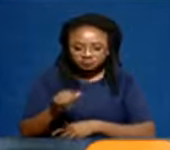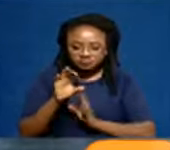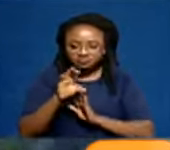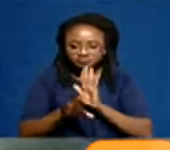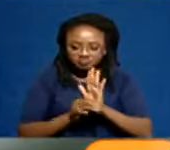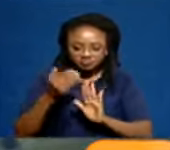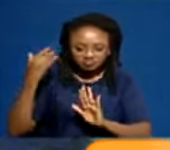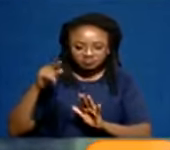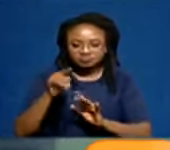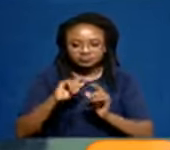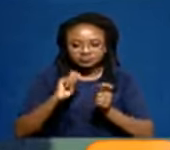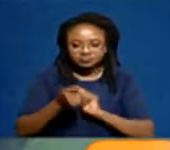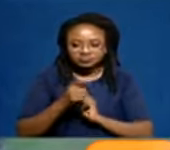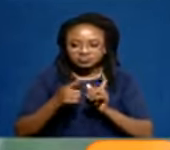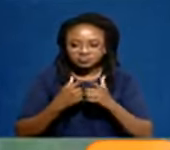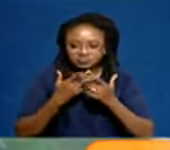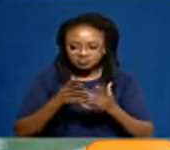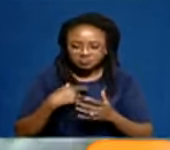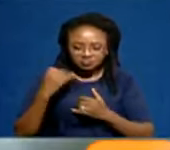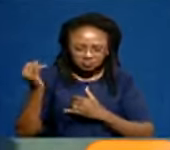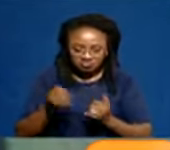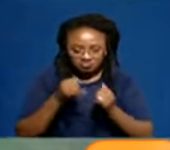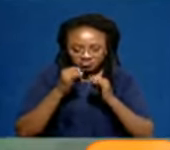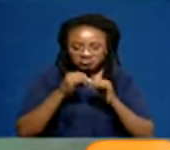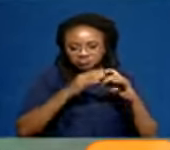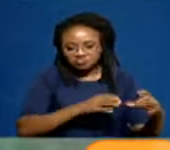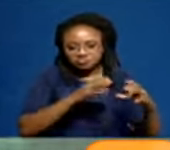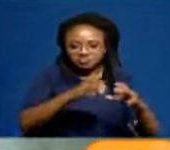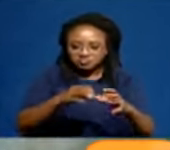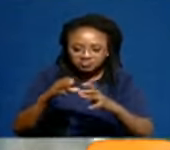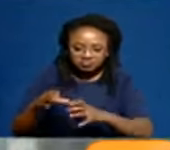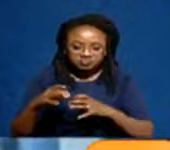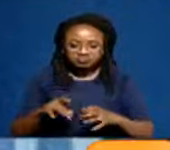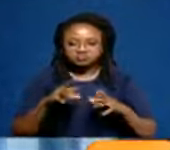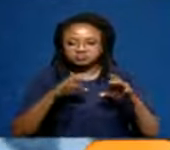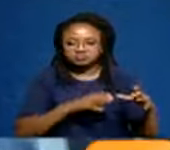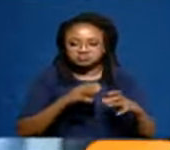was repealed, paving the way for the reintroduction of multi-party system of governance in